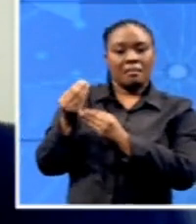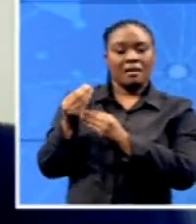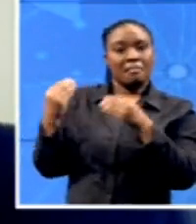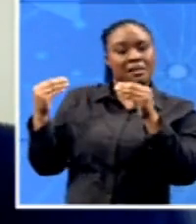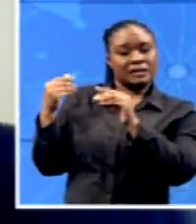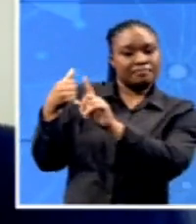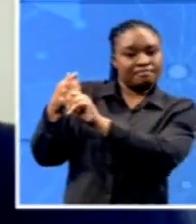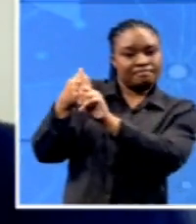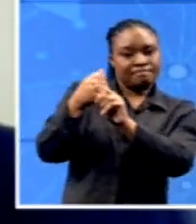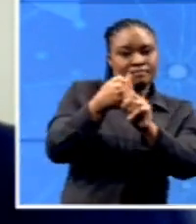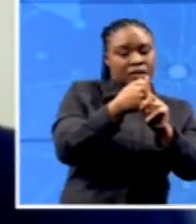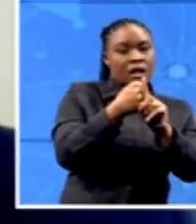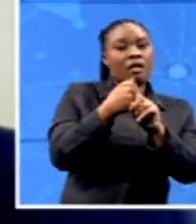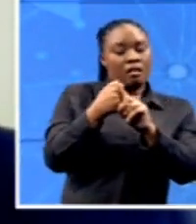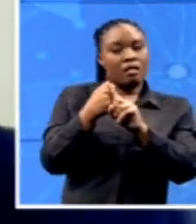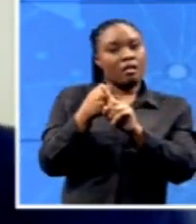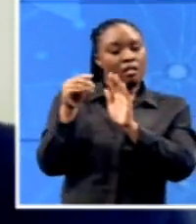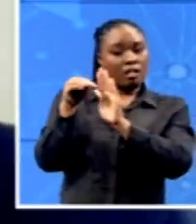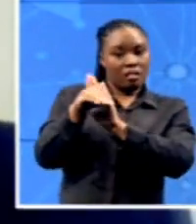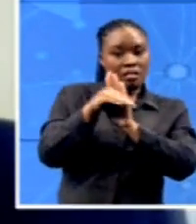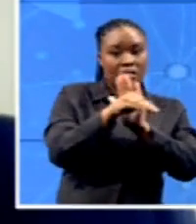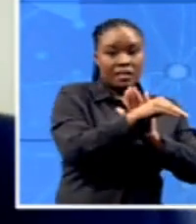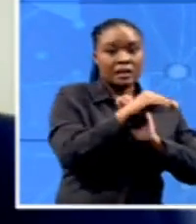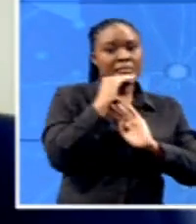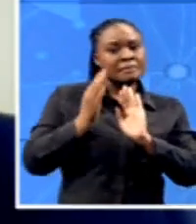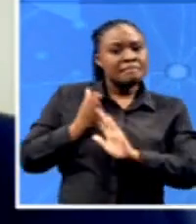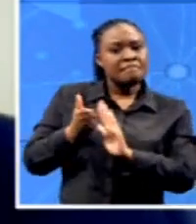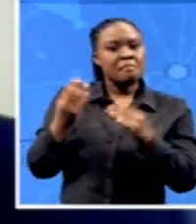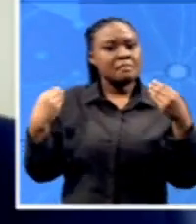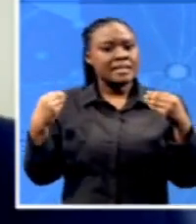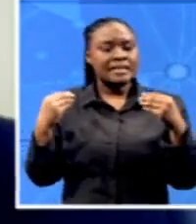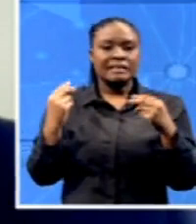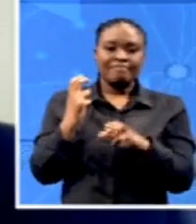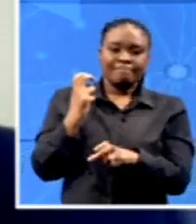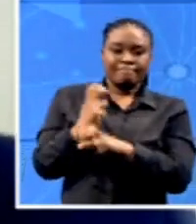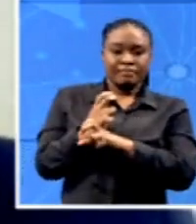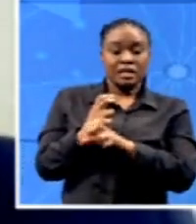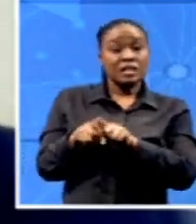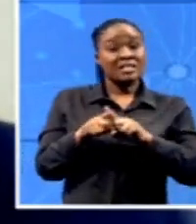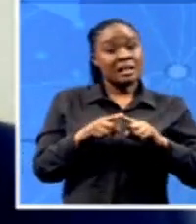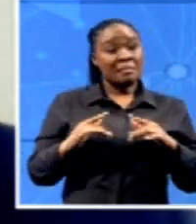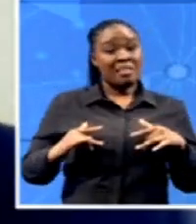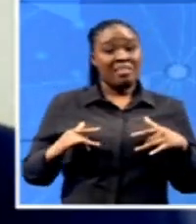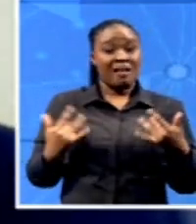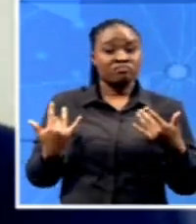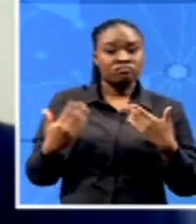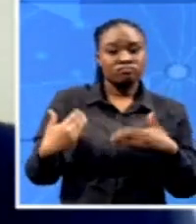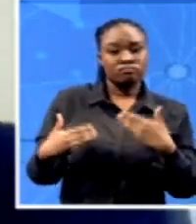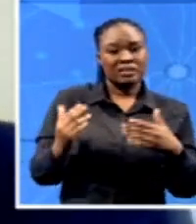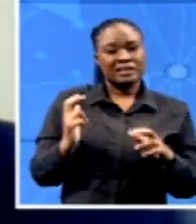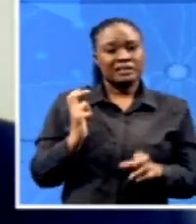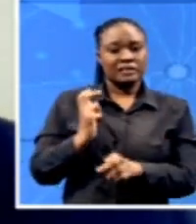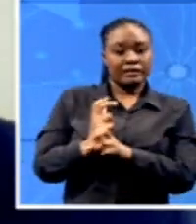and living a life as a citizen. So the cost to the economy is huge. It's